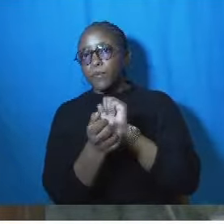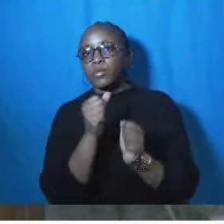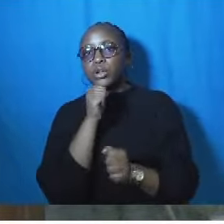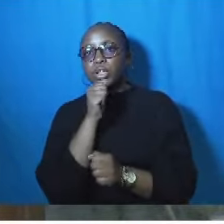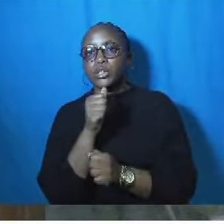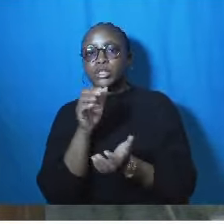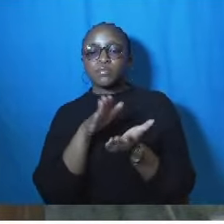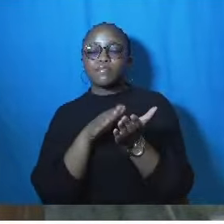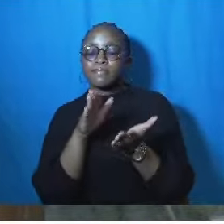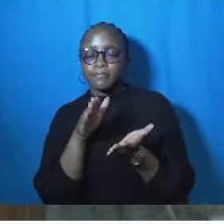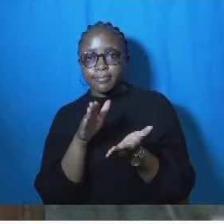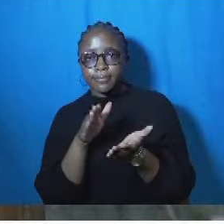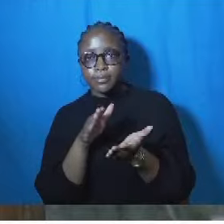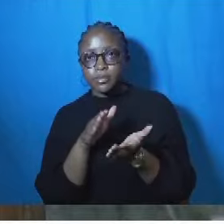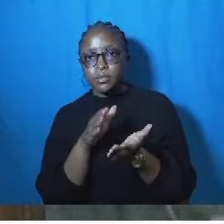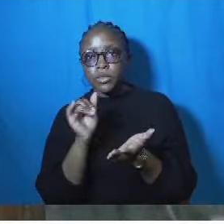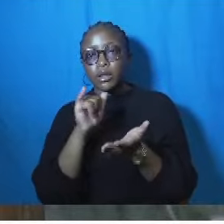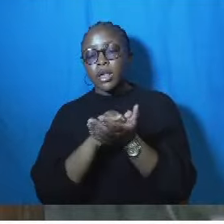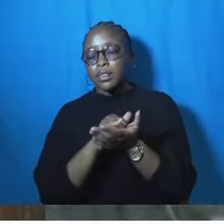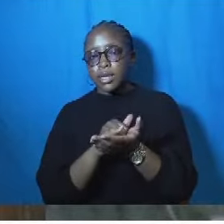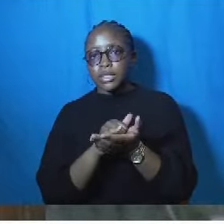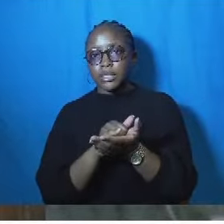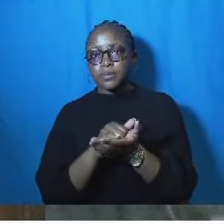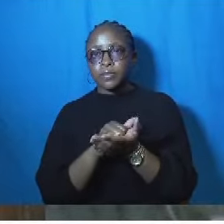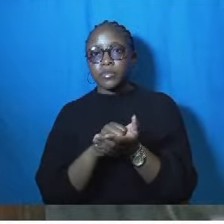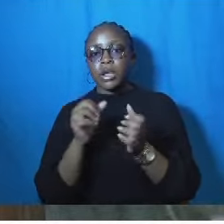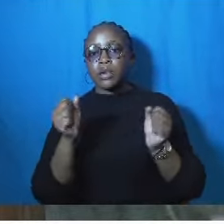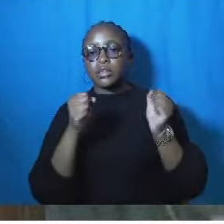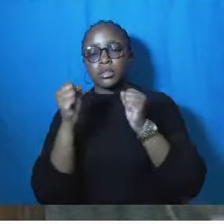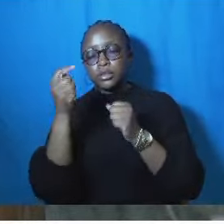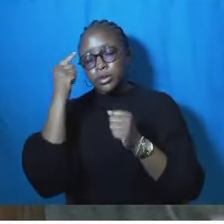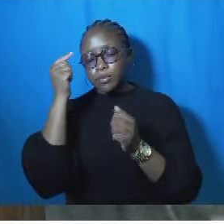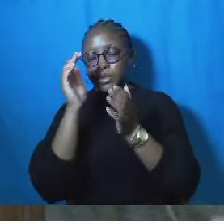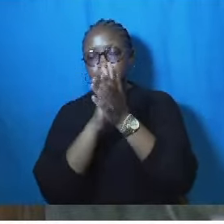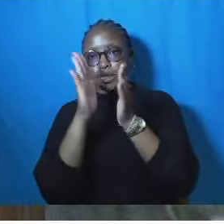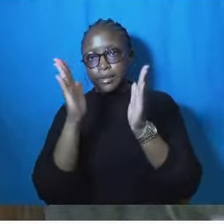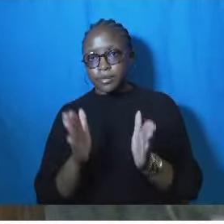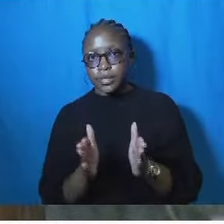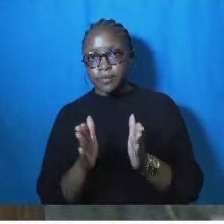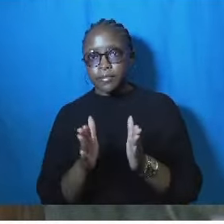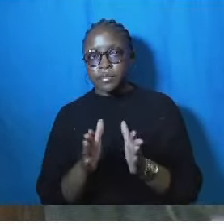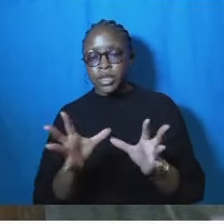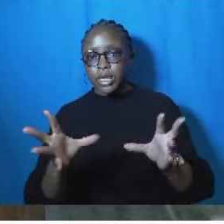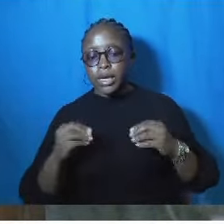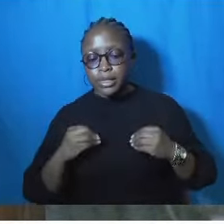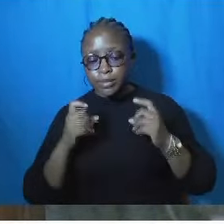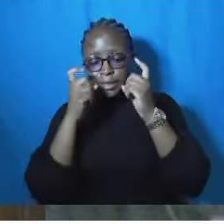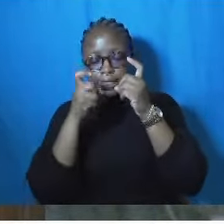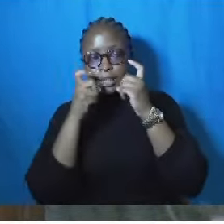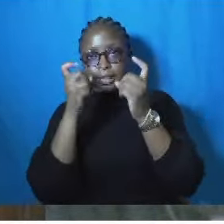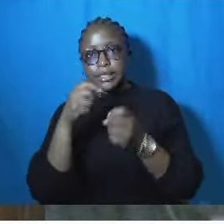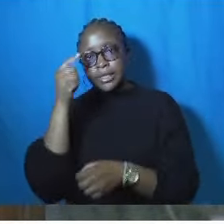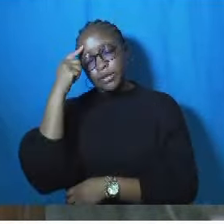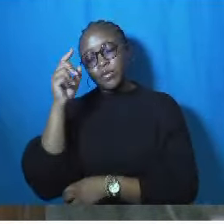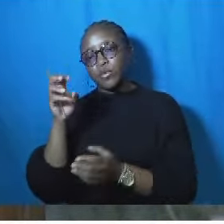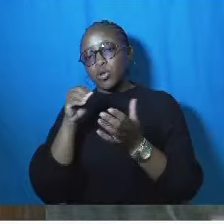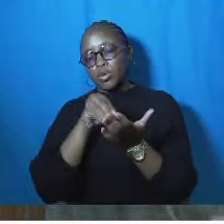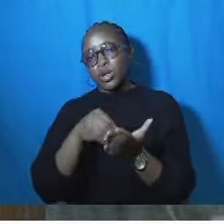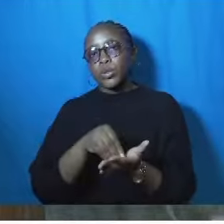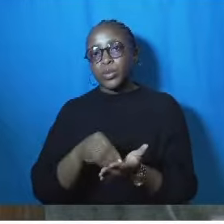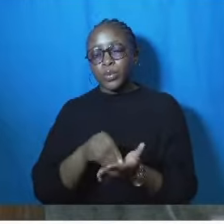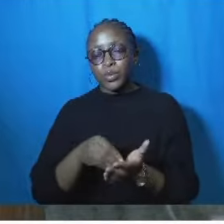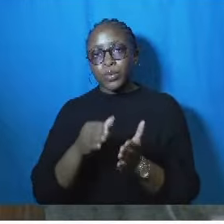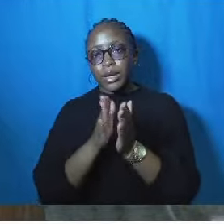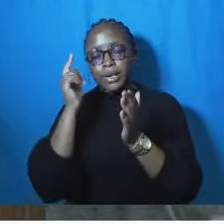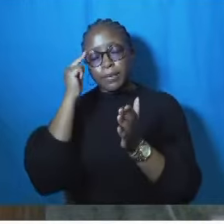stronger believer puts up with the sin of the weaker believer, but rather in